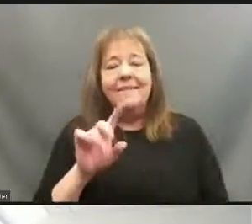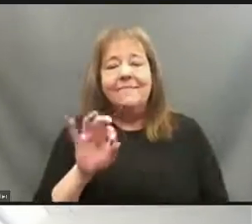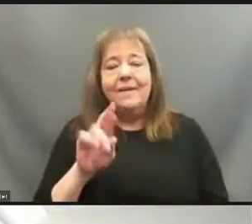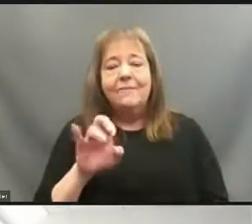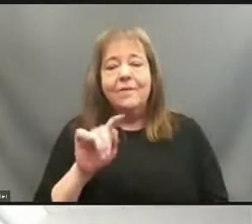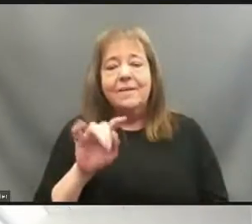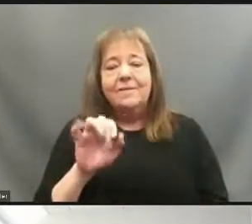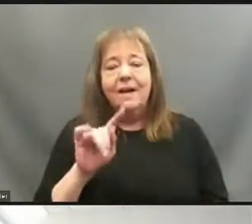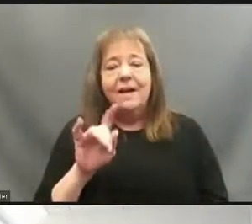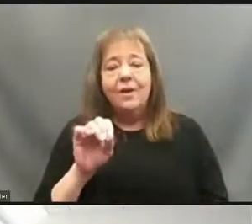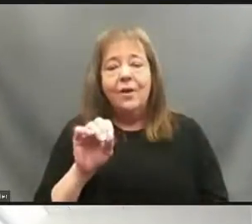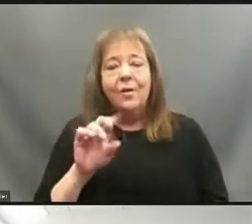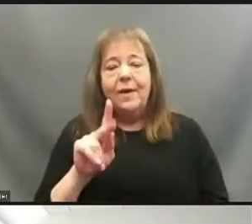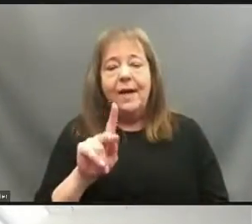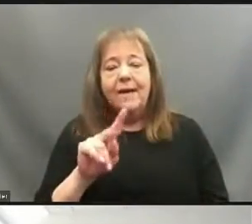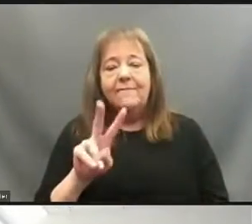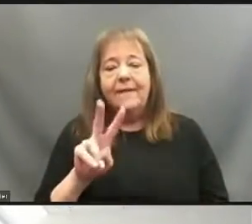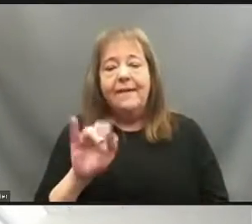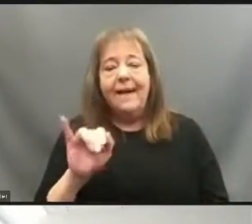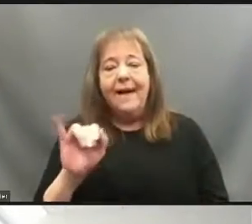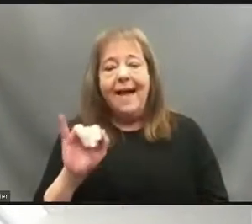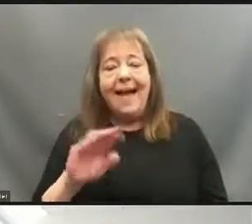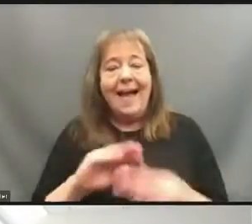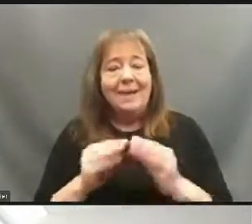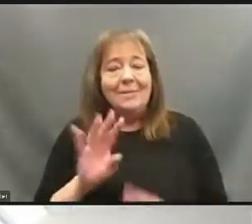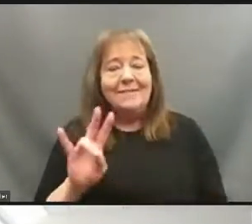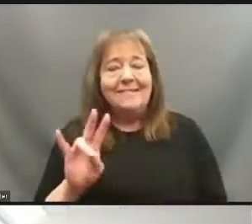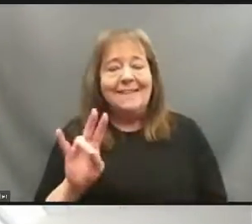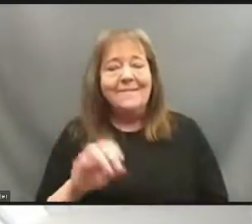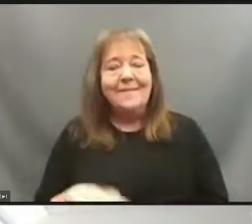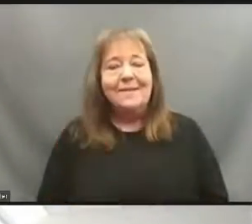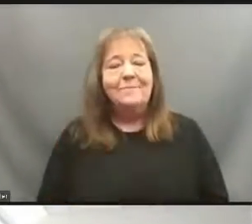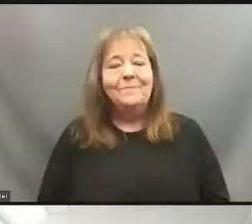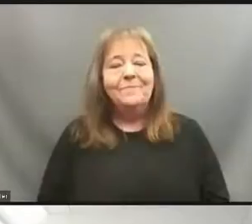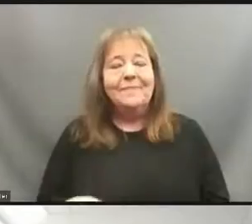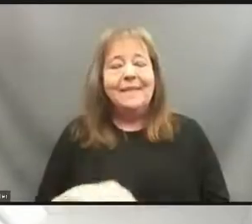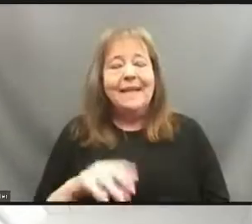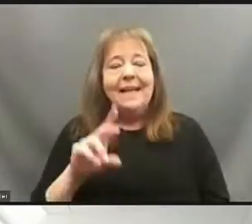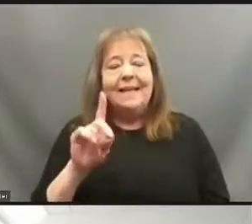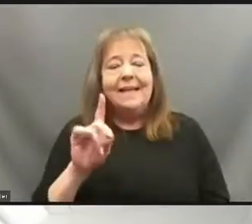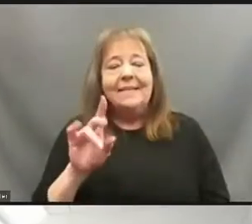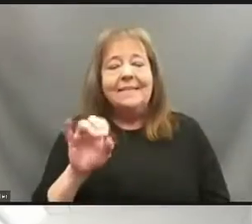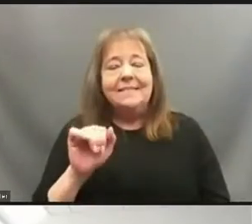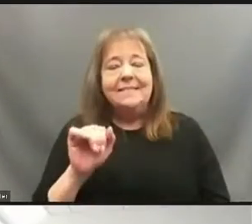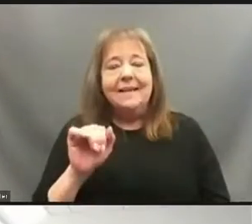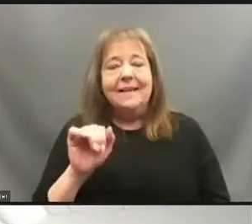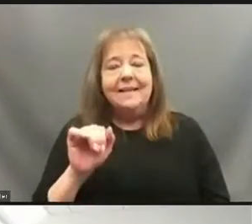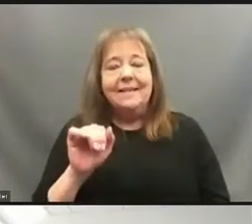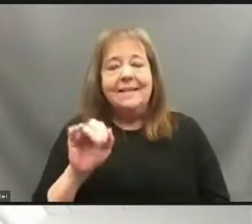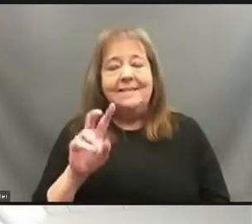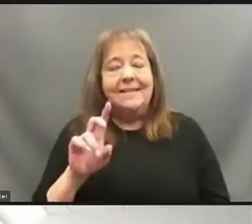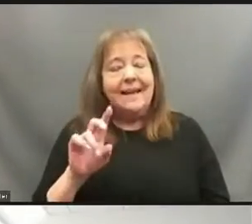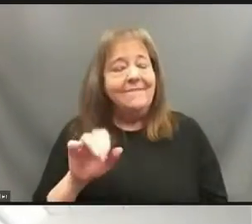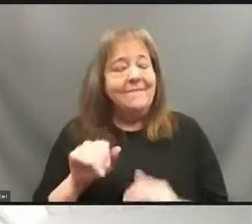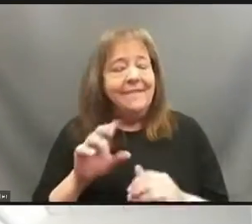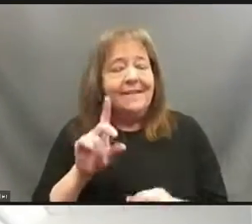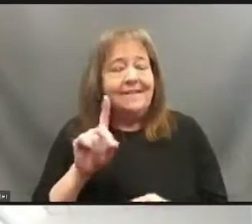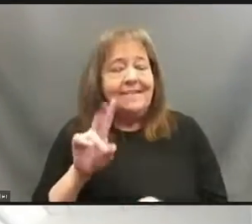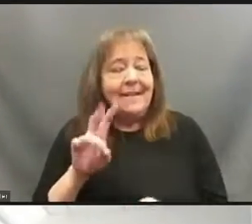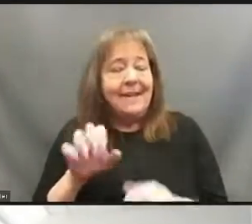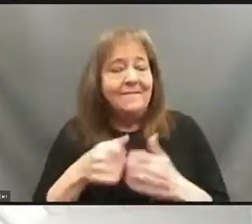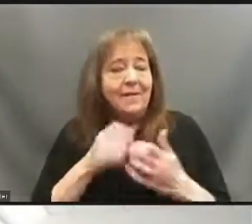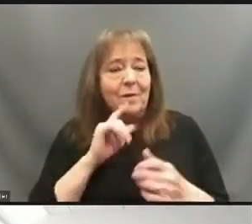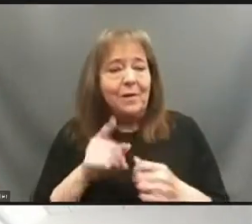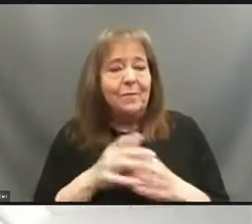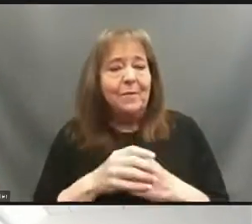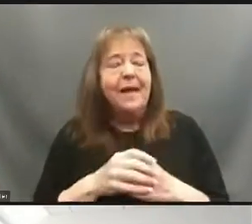of KVII Channel 7. David, how are you? Doing pretty good. How about you guys? Good, thanks. Good, good. Hey, I just had a